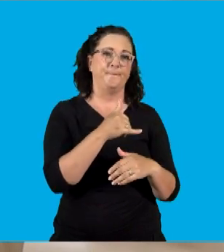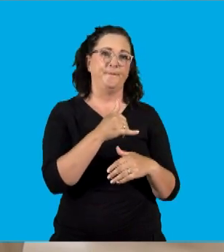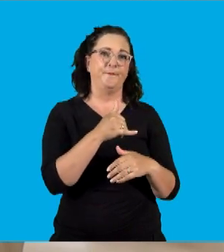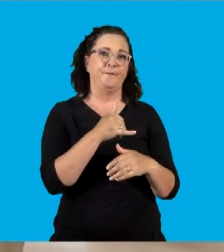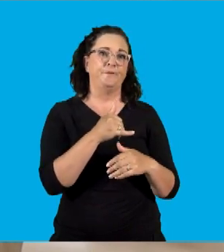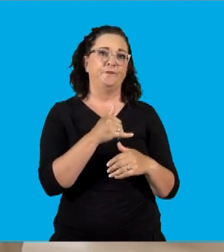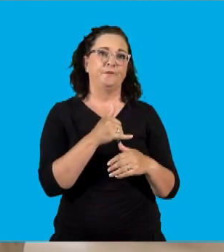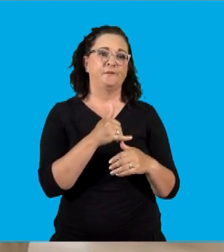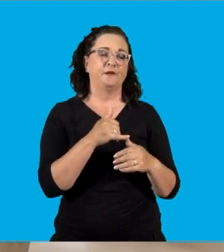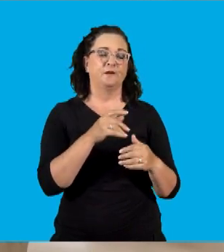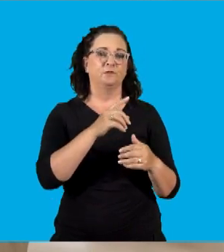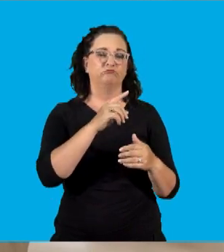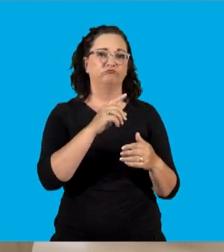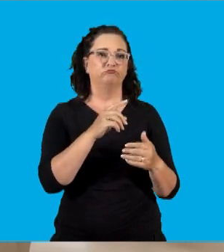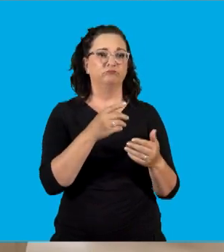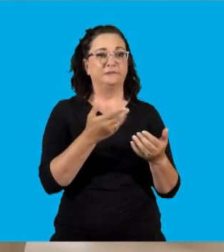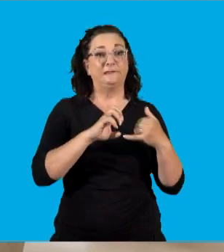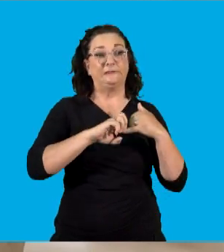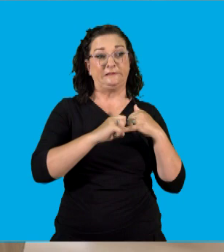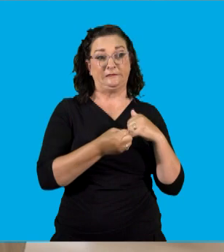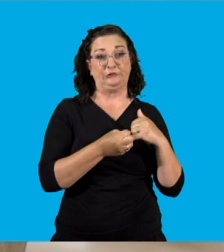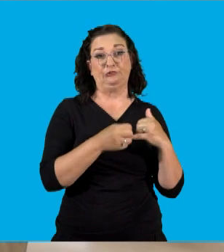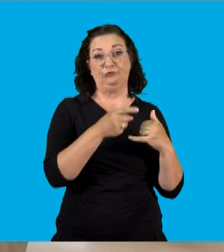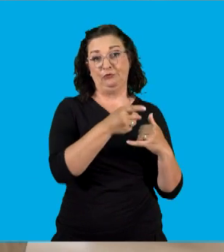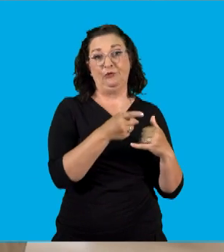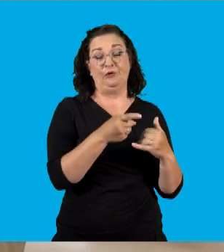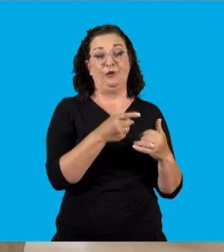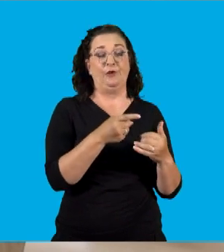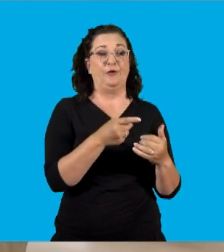making sure that they are trying to cater for their